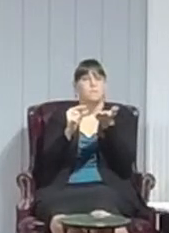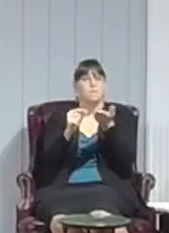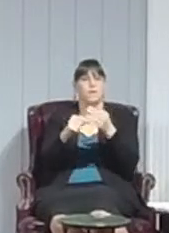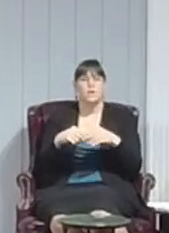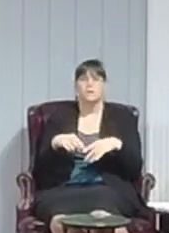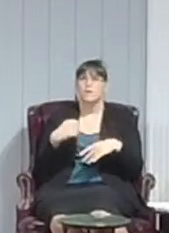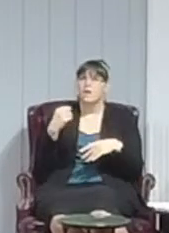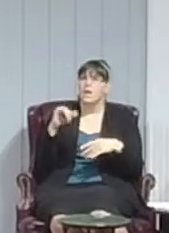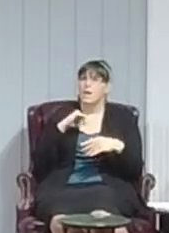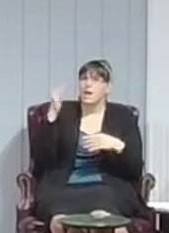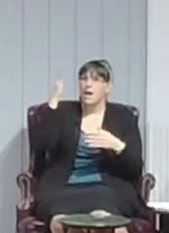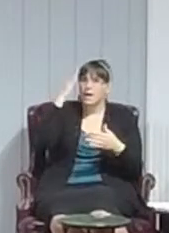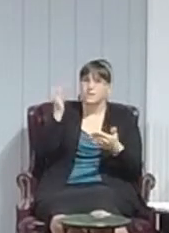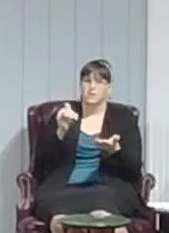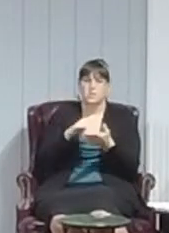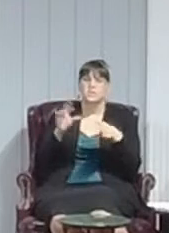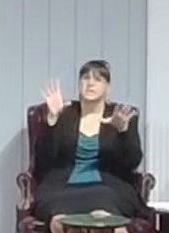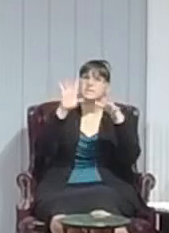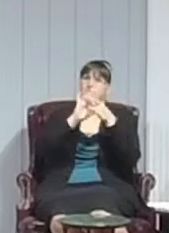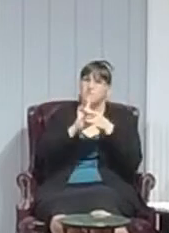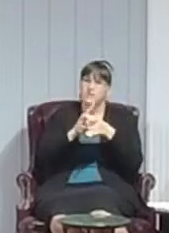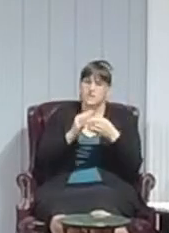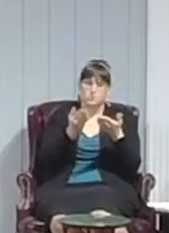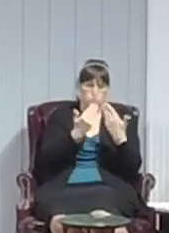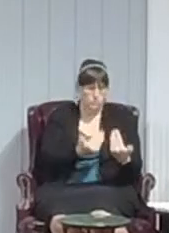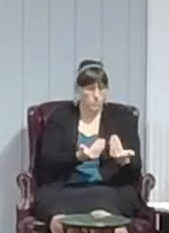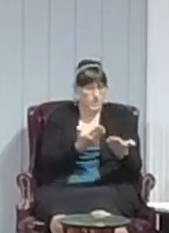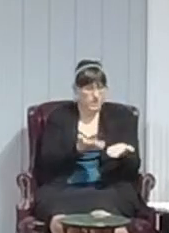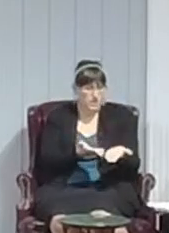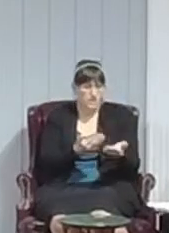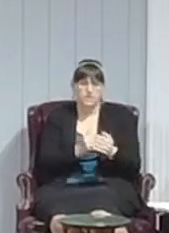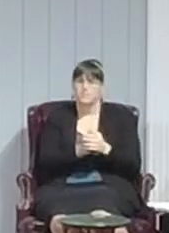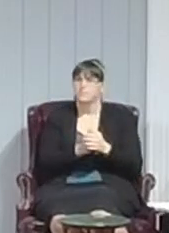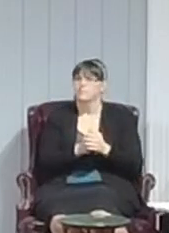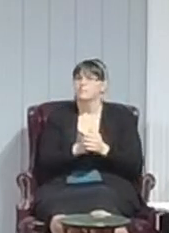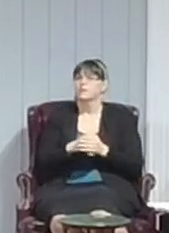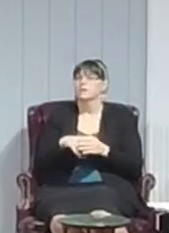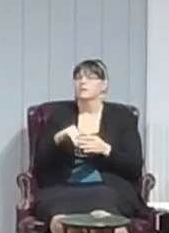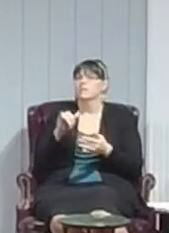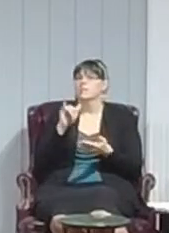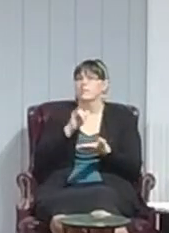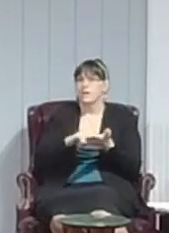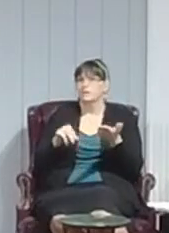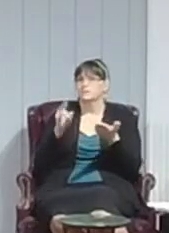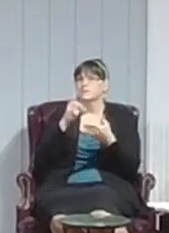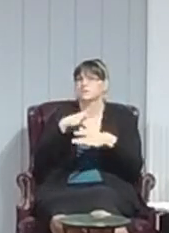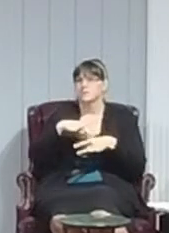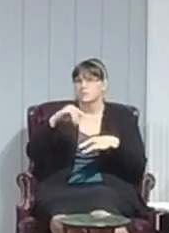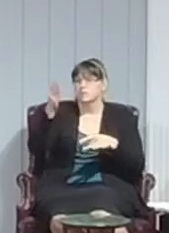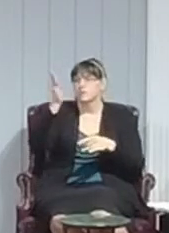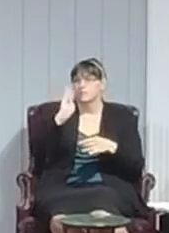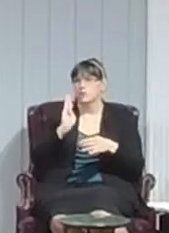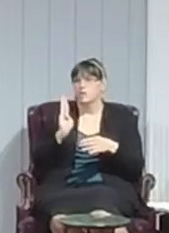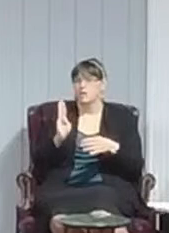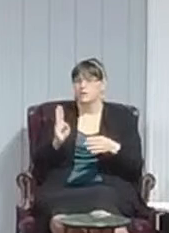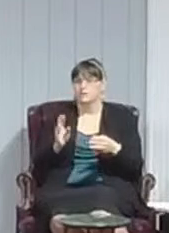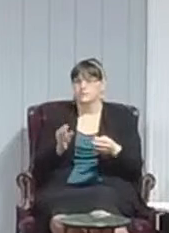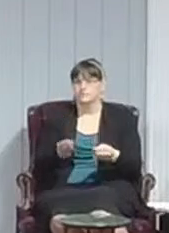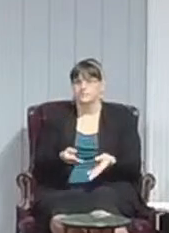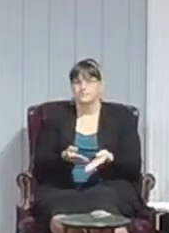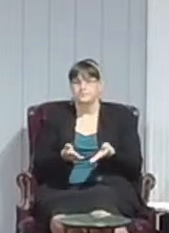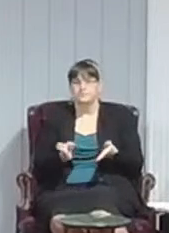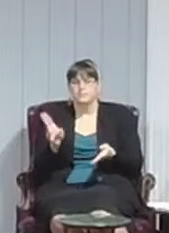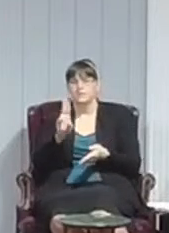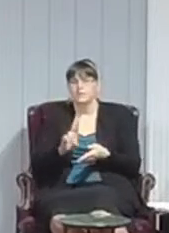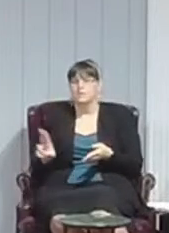Hey, I know a verse that fits this thing. I know. See, that's the Spirit of God taking the Word of God,